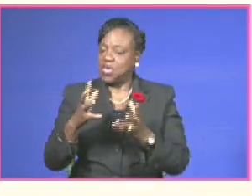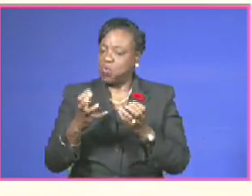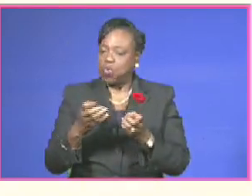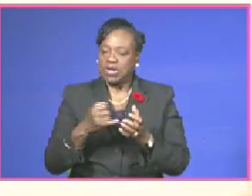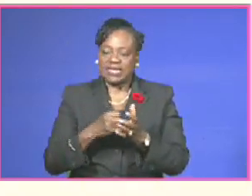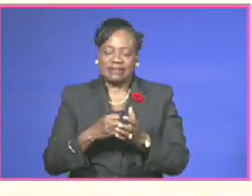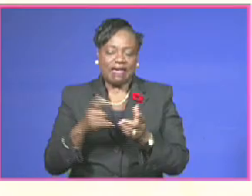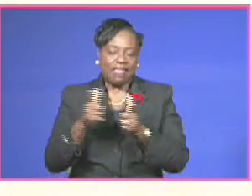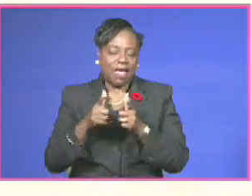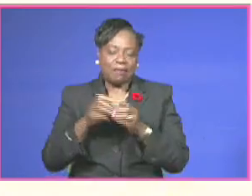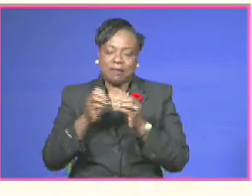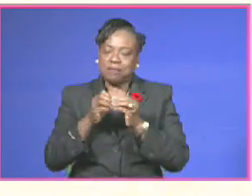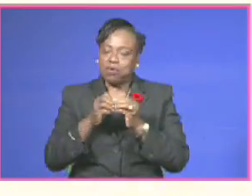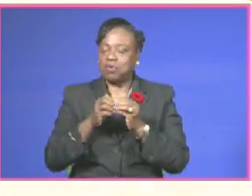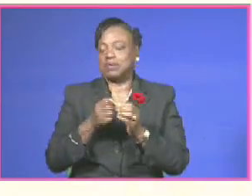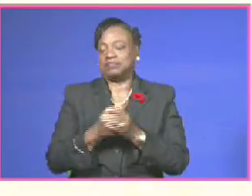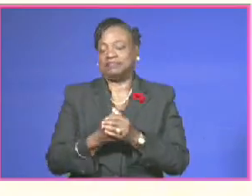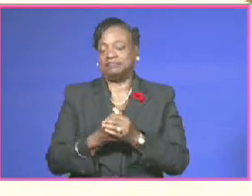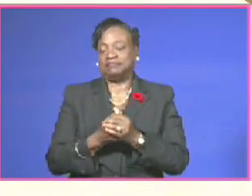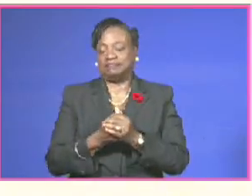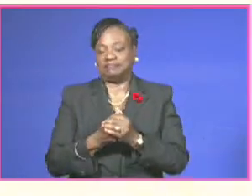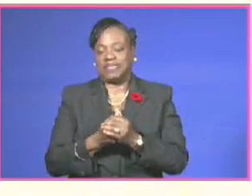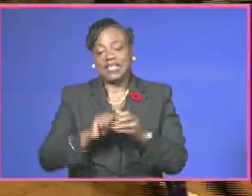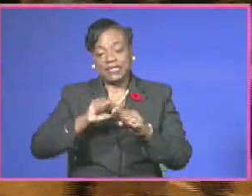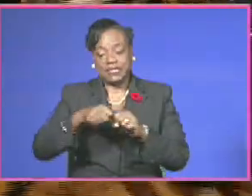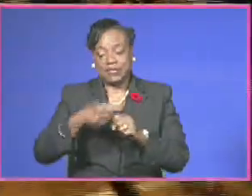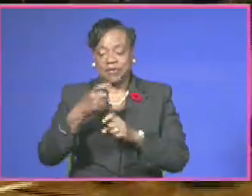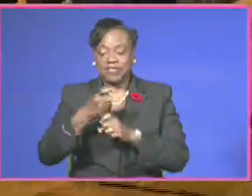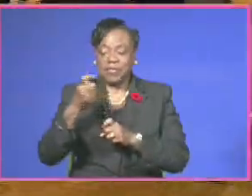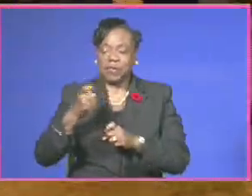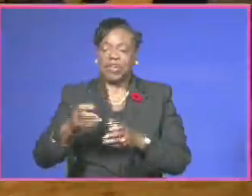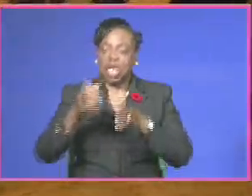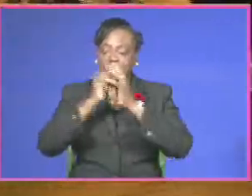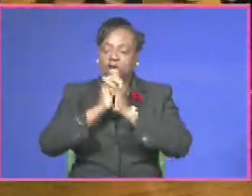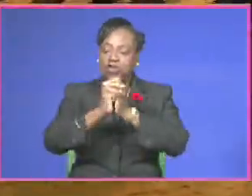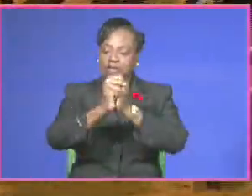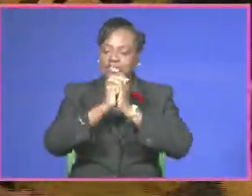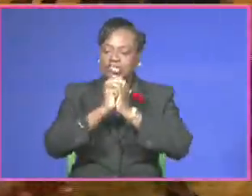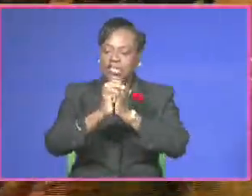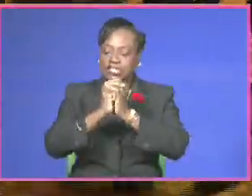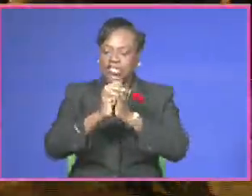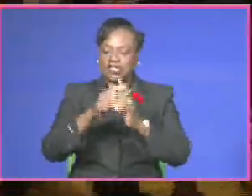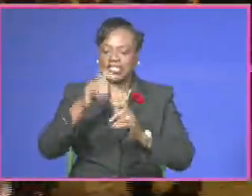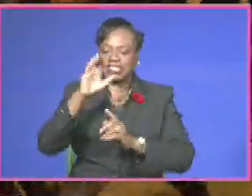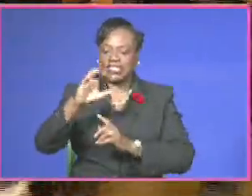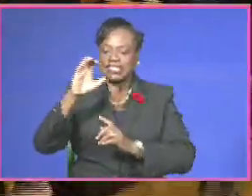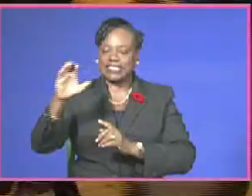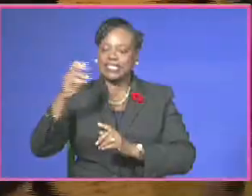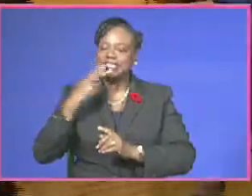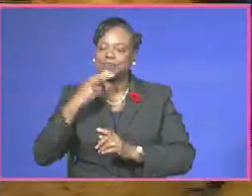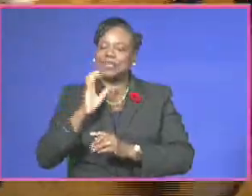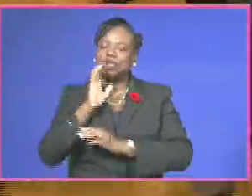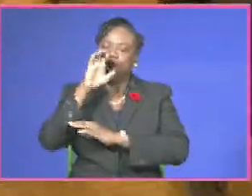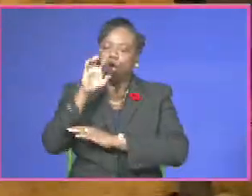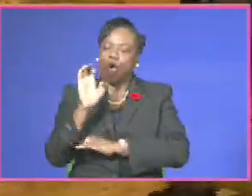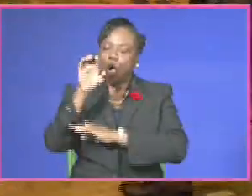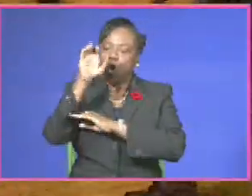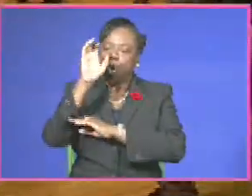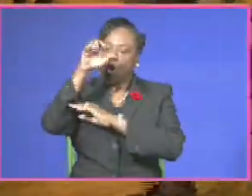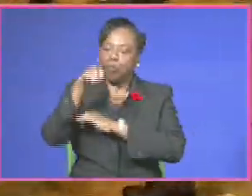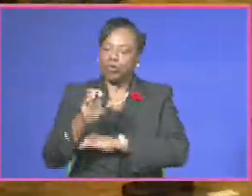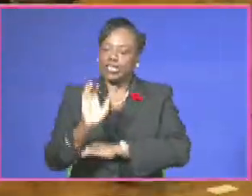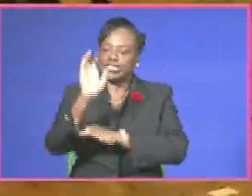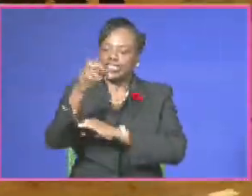guys just got out of place and not focused enough. So congratulations goes out to the CC Sweeting Cobras. They are